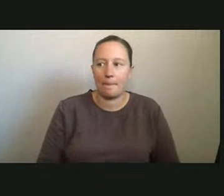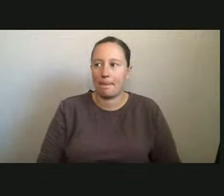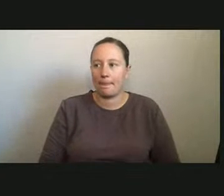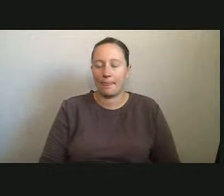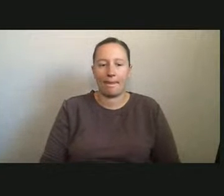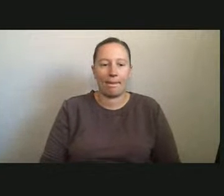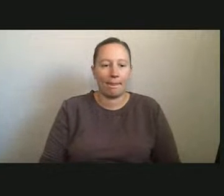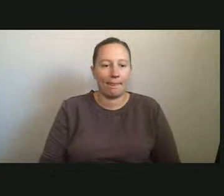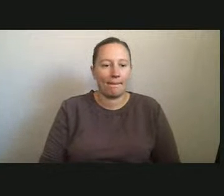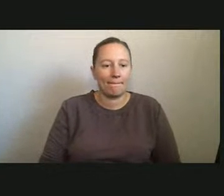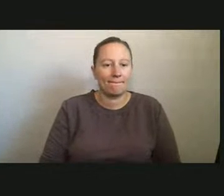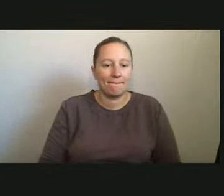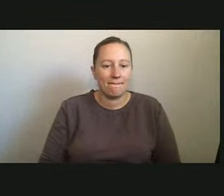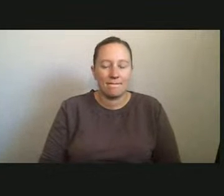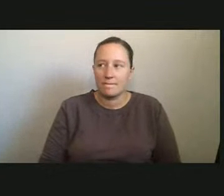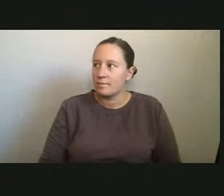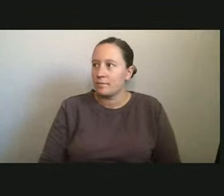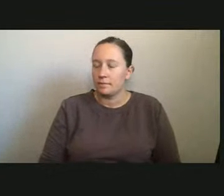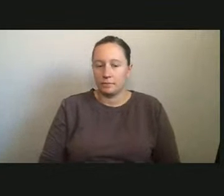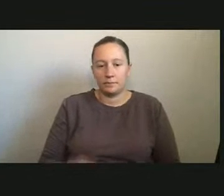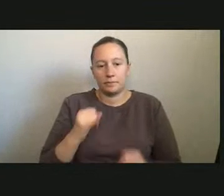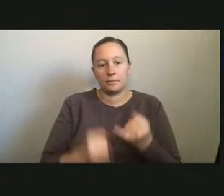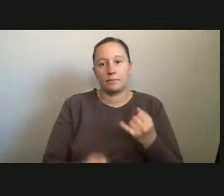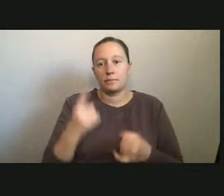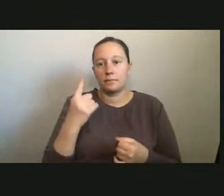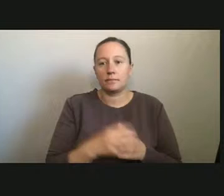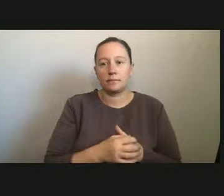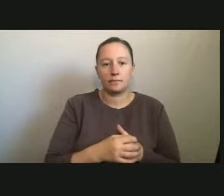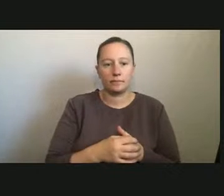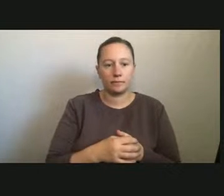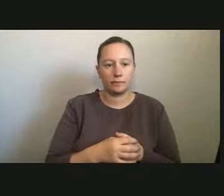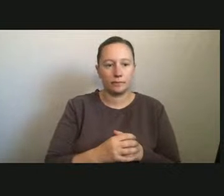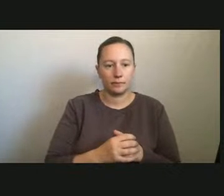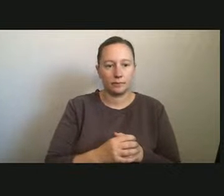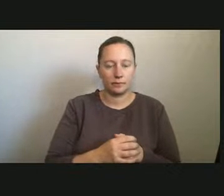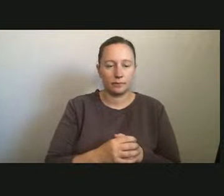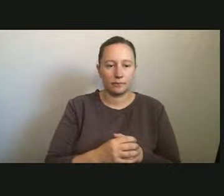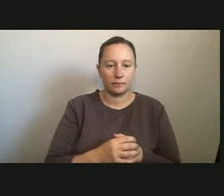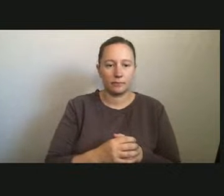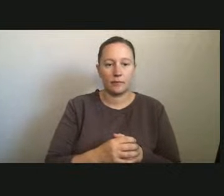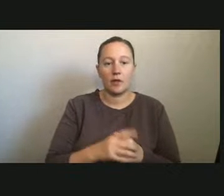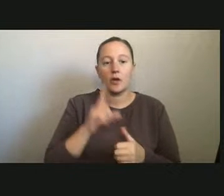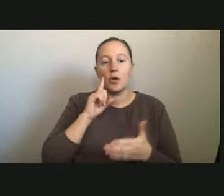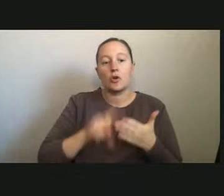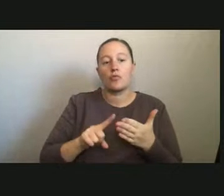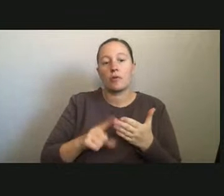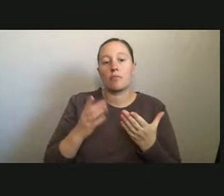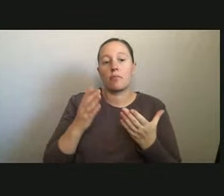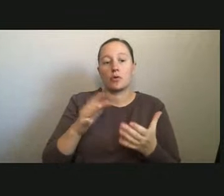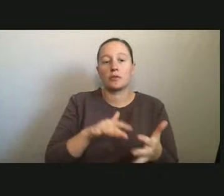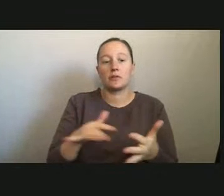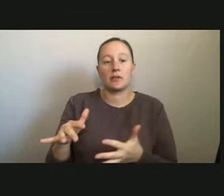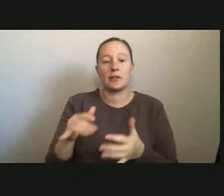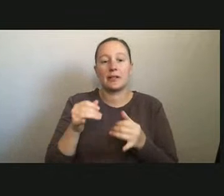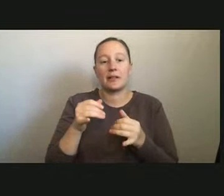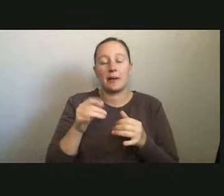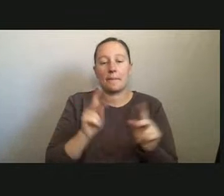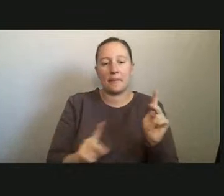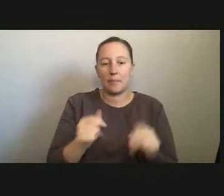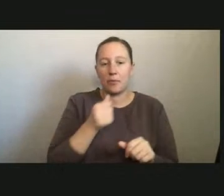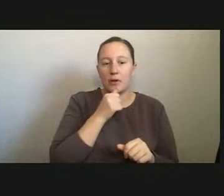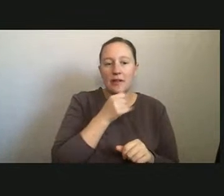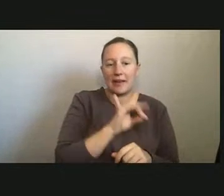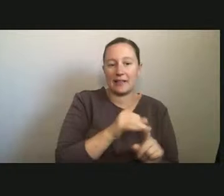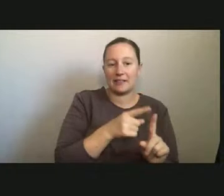All right, let's do our last case study. In this case study, a researcher proposes a study in individuals 18 to